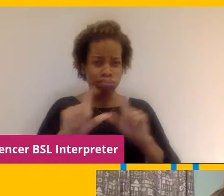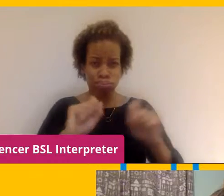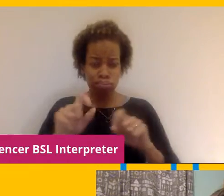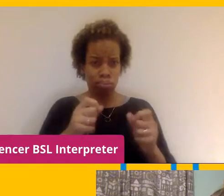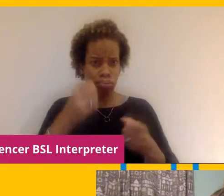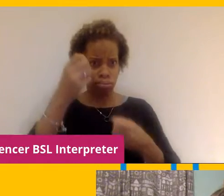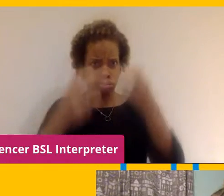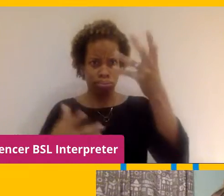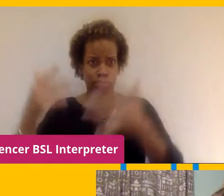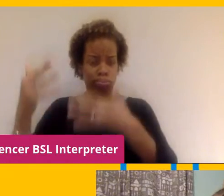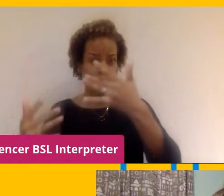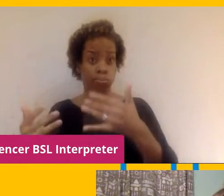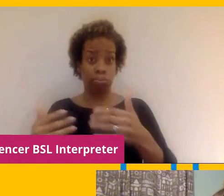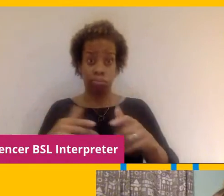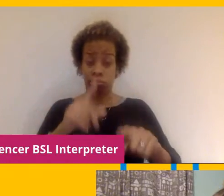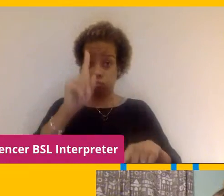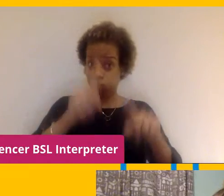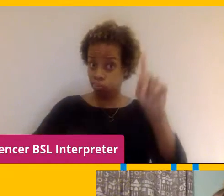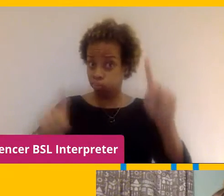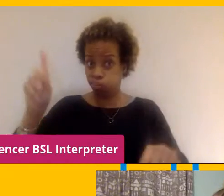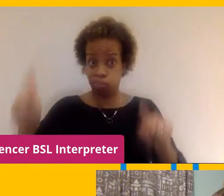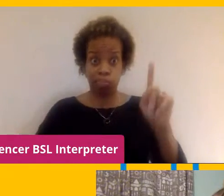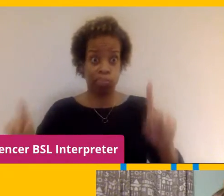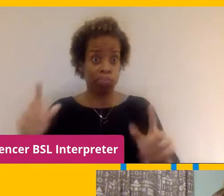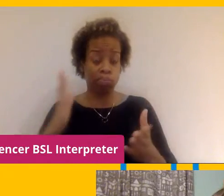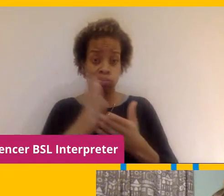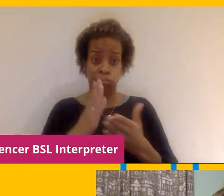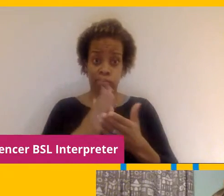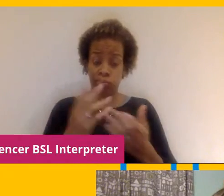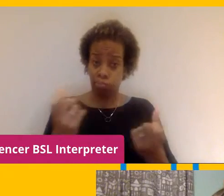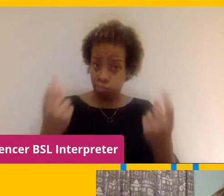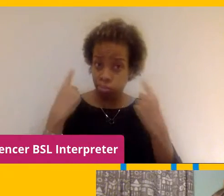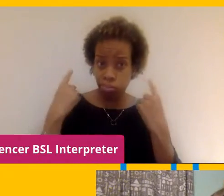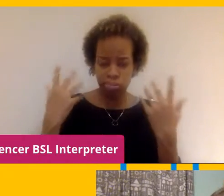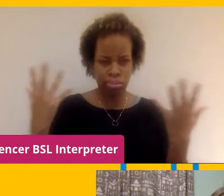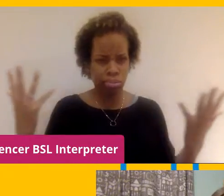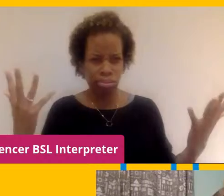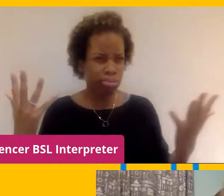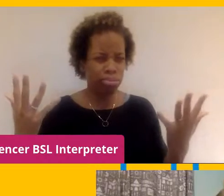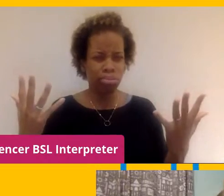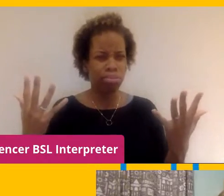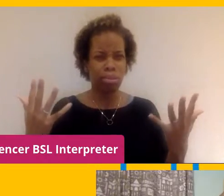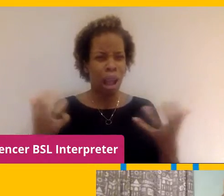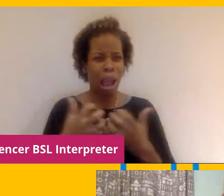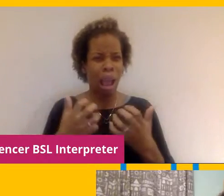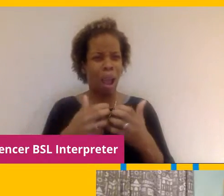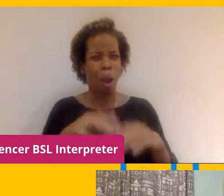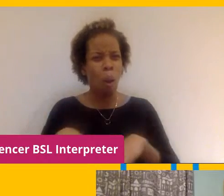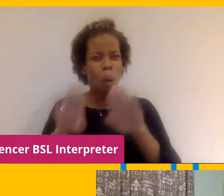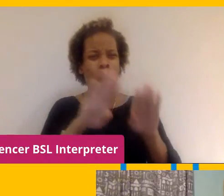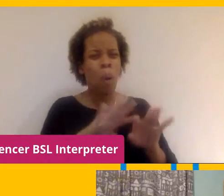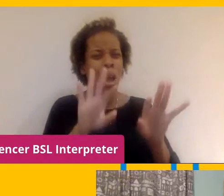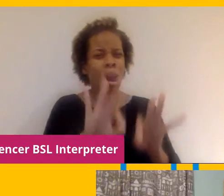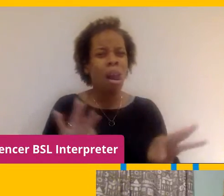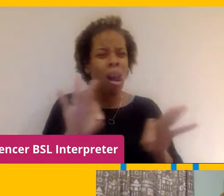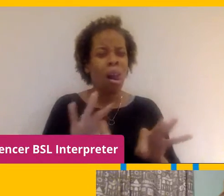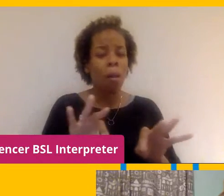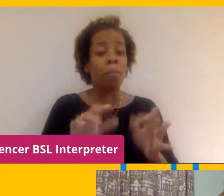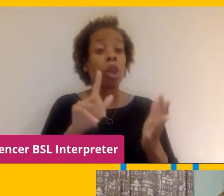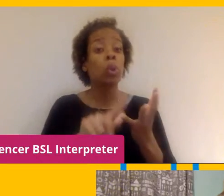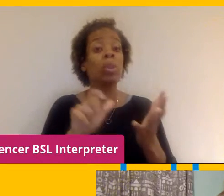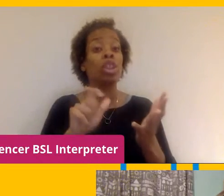and frankly, just baffling array of ways. So UCU's attempts to collect that